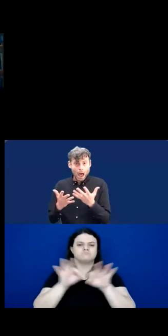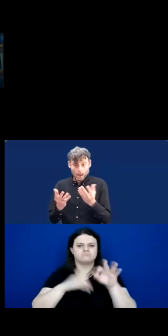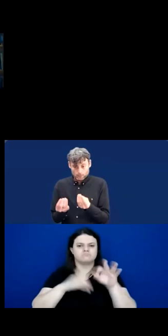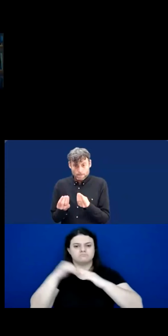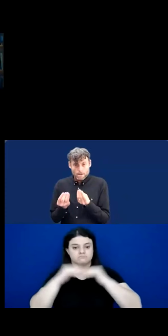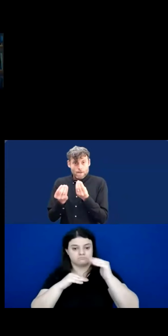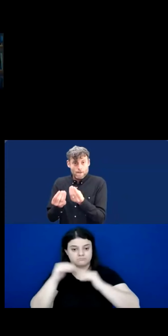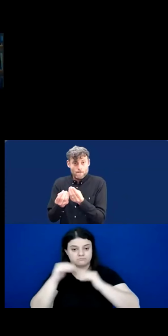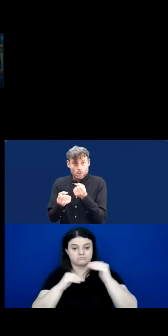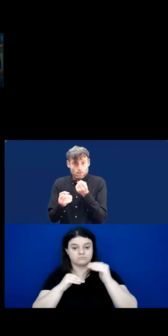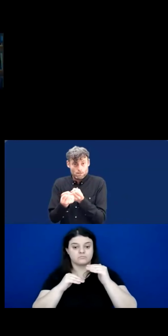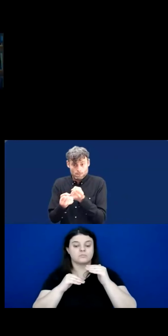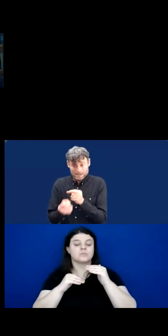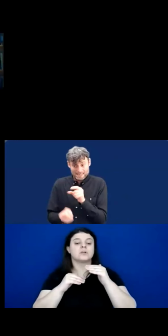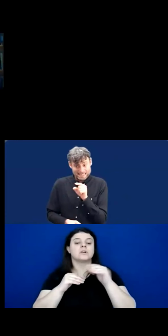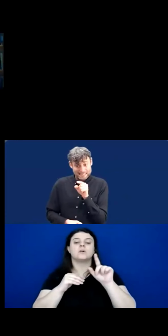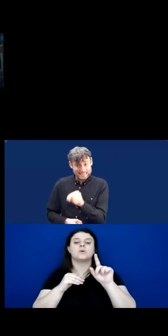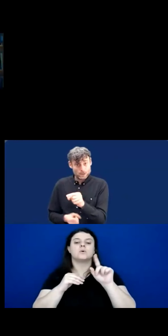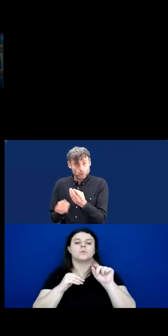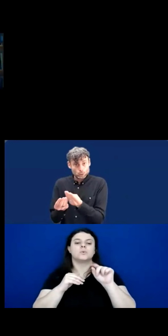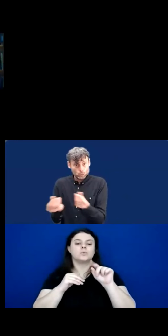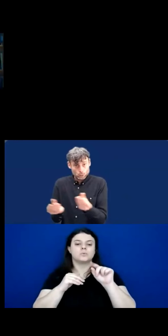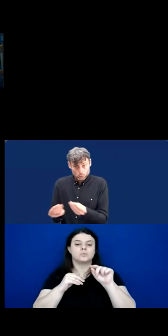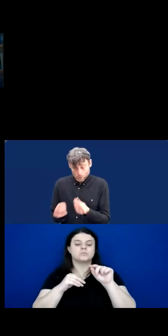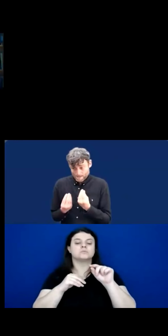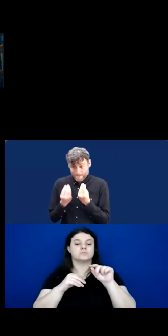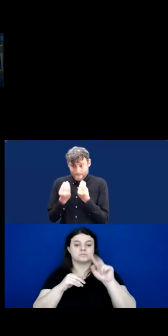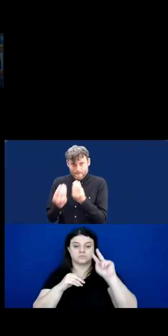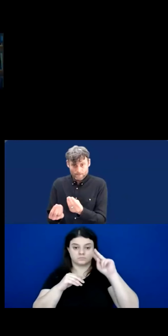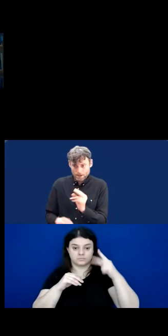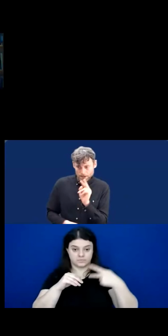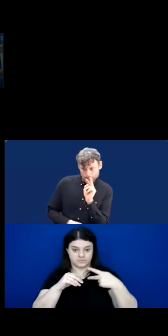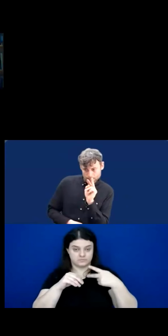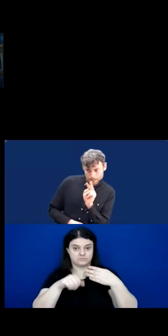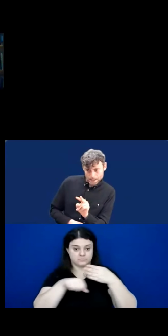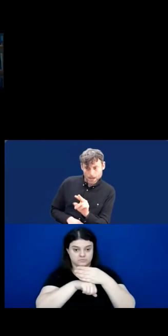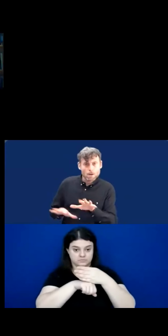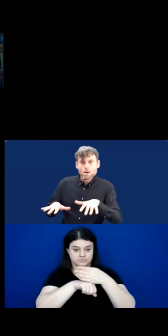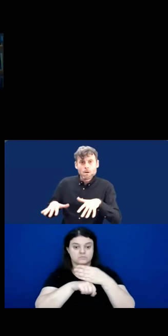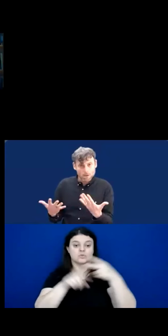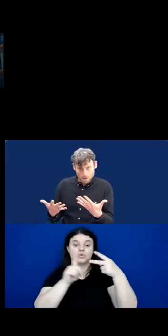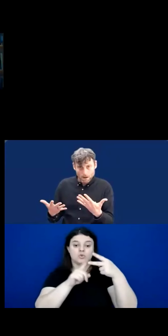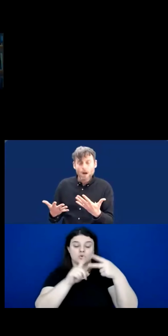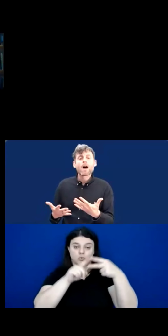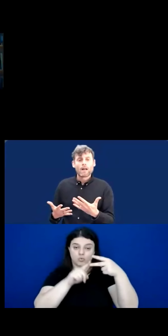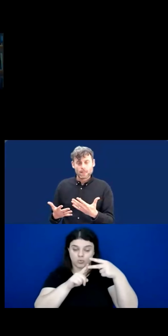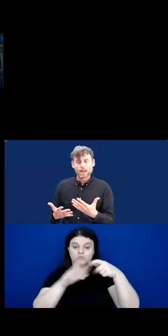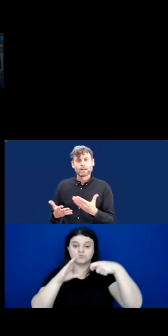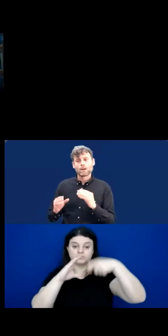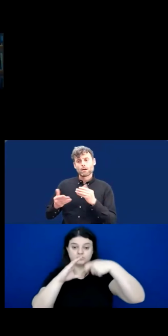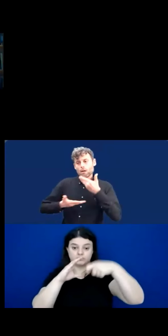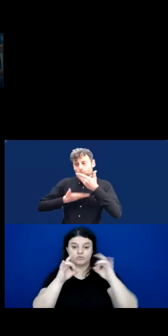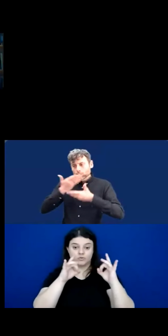consisting of self-assessments and 2 sessions of video feedback coaching. For